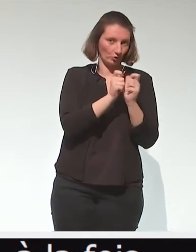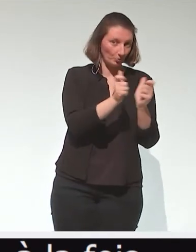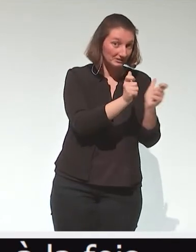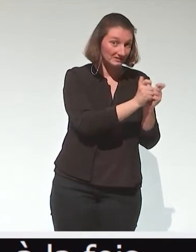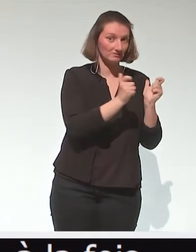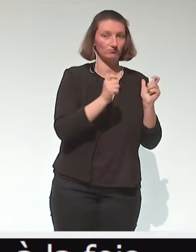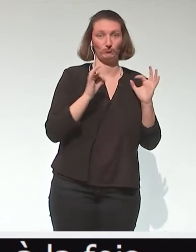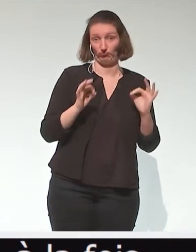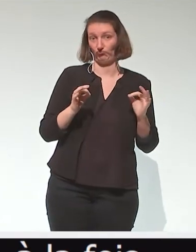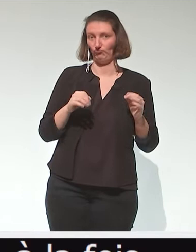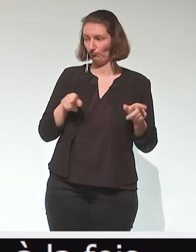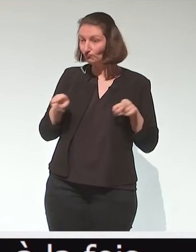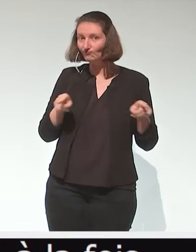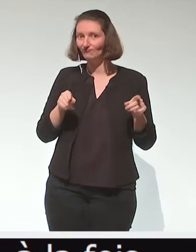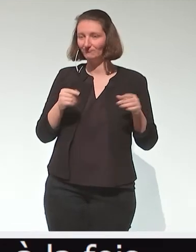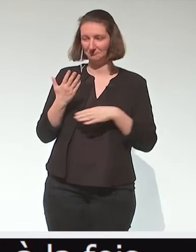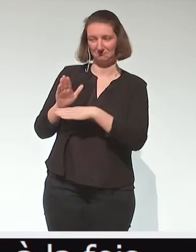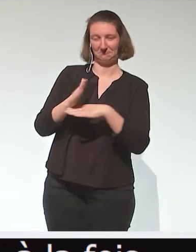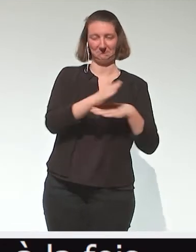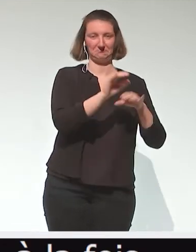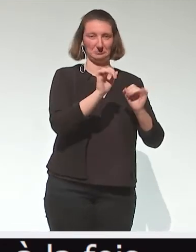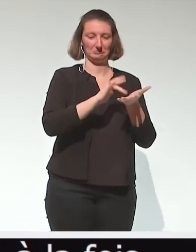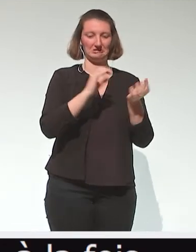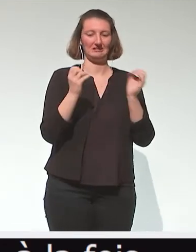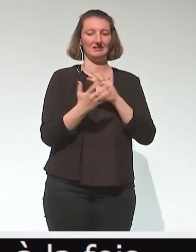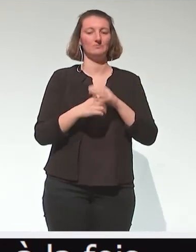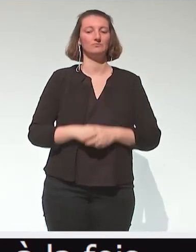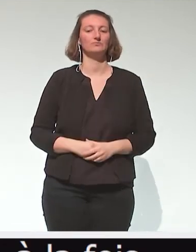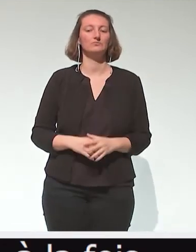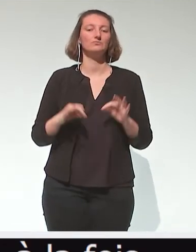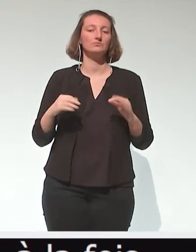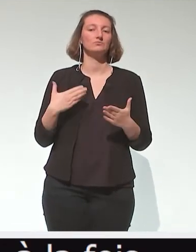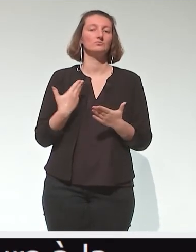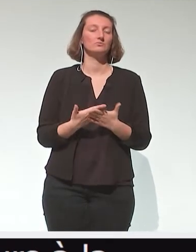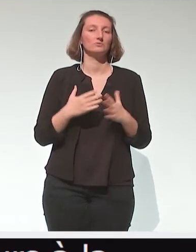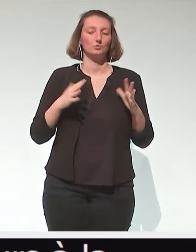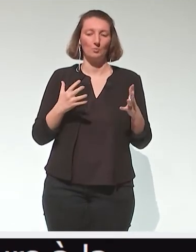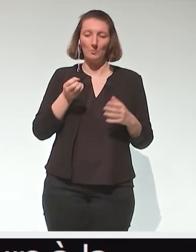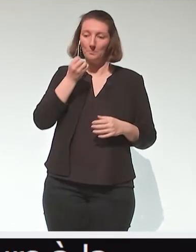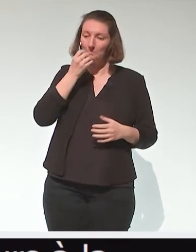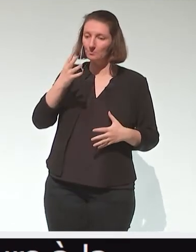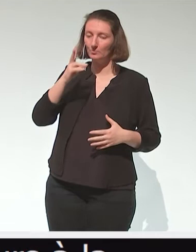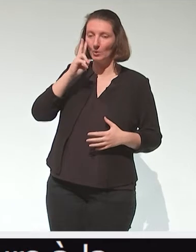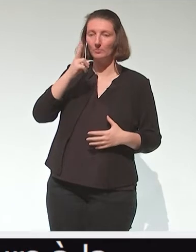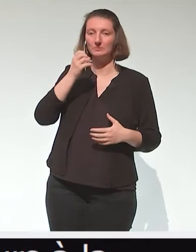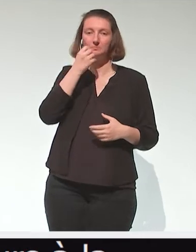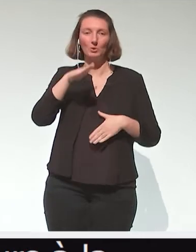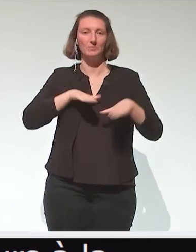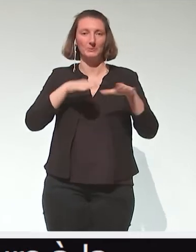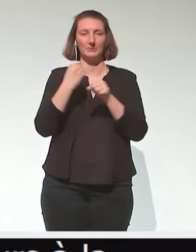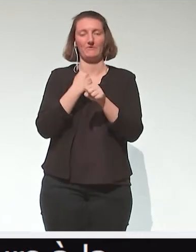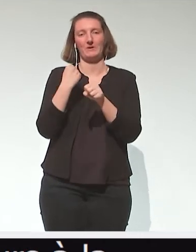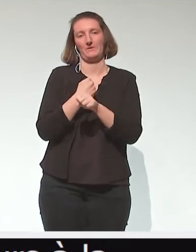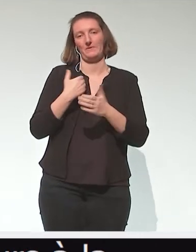and dissemination of good practice, showing both not only very specific people with high